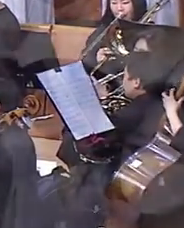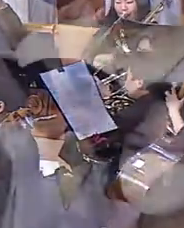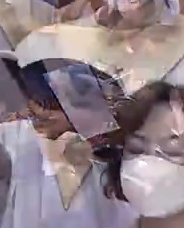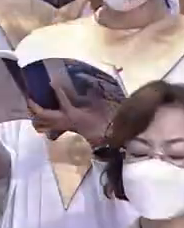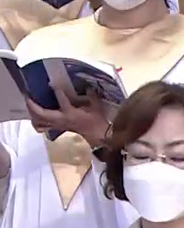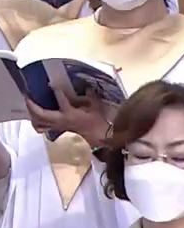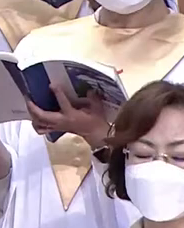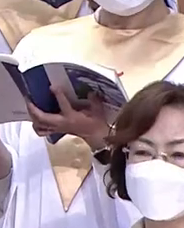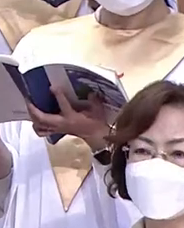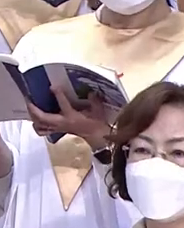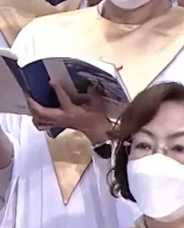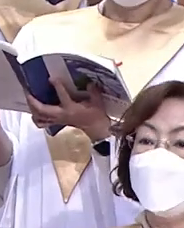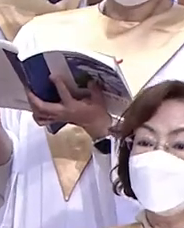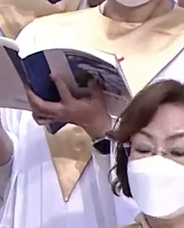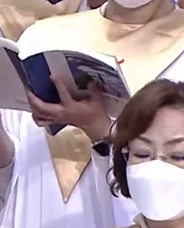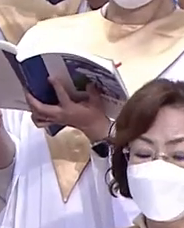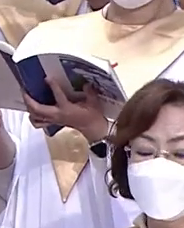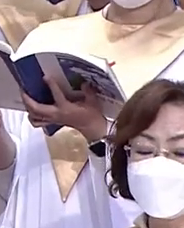foreign